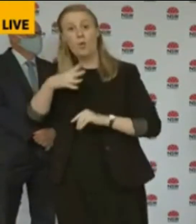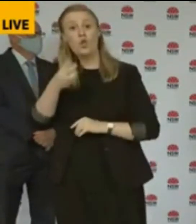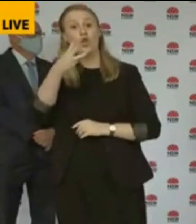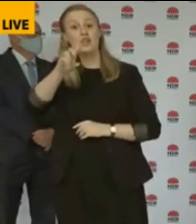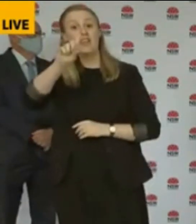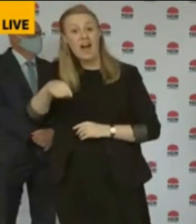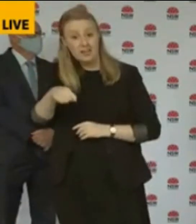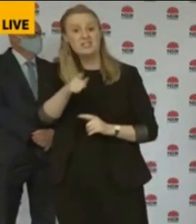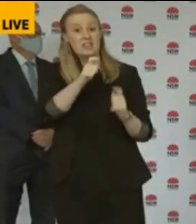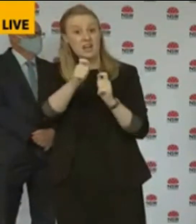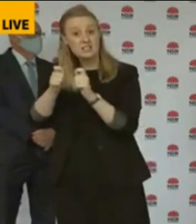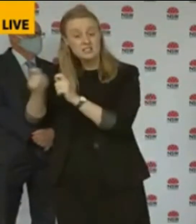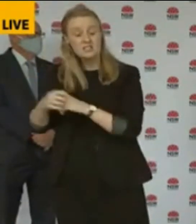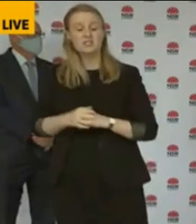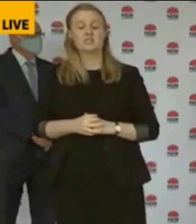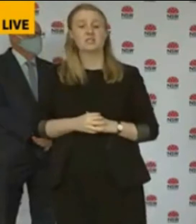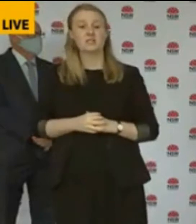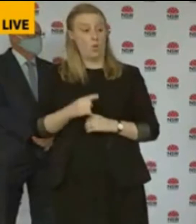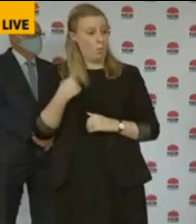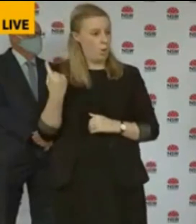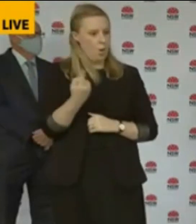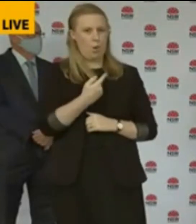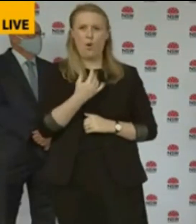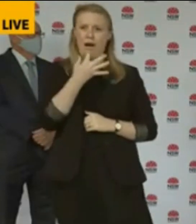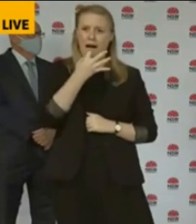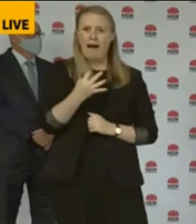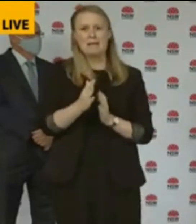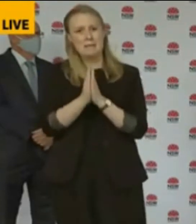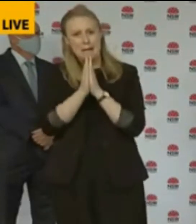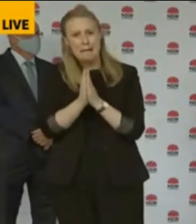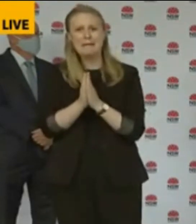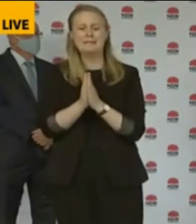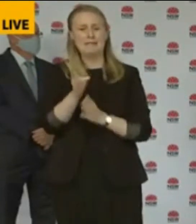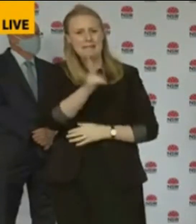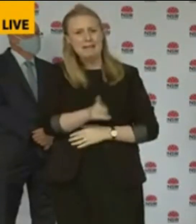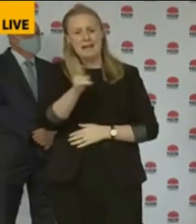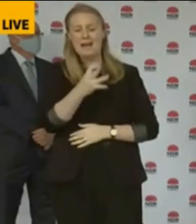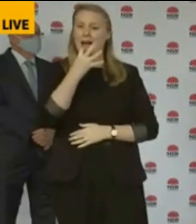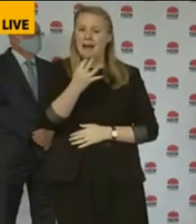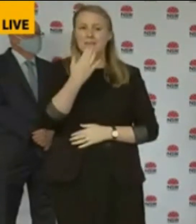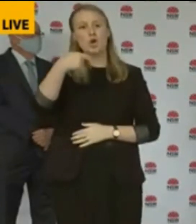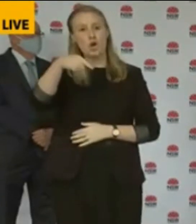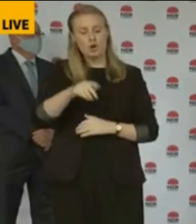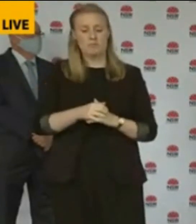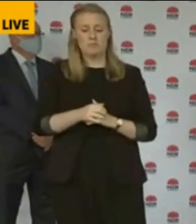and Minister Hazzard, Dr. Kerry Chant, we've been pleading, and I can say as of 8 p.m. last night, there were